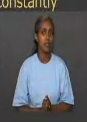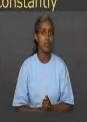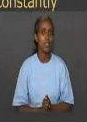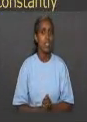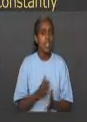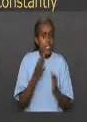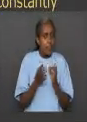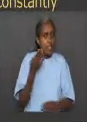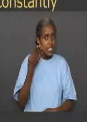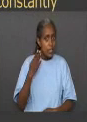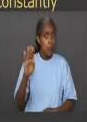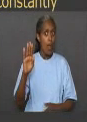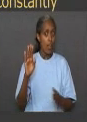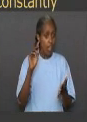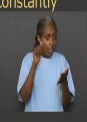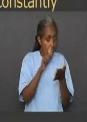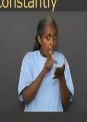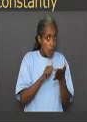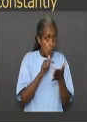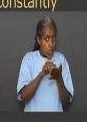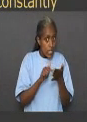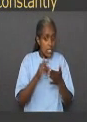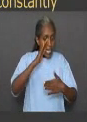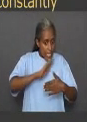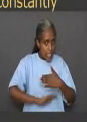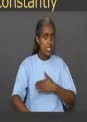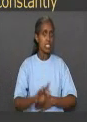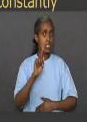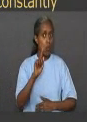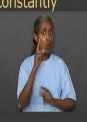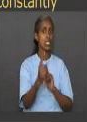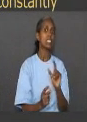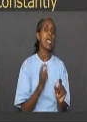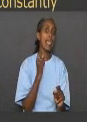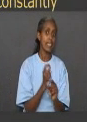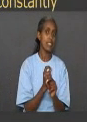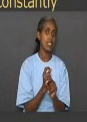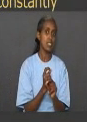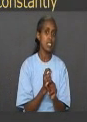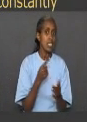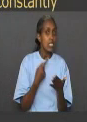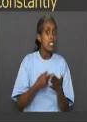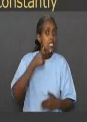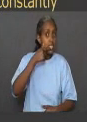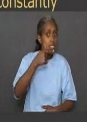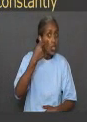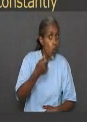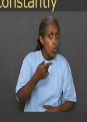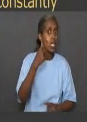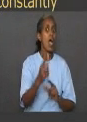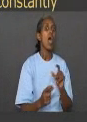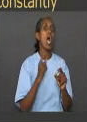If the bank calculates interest once a year, this is called